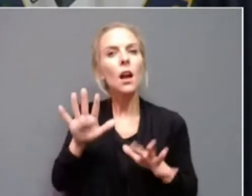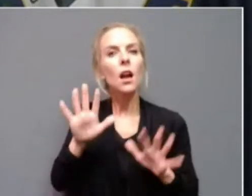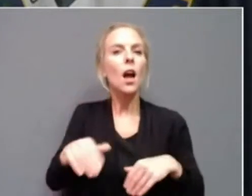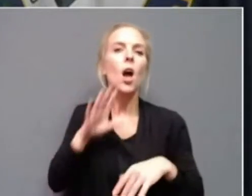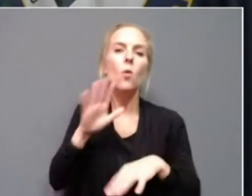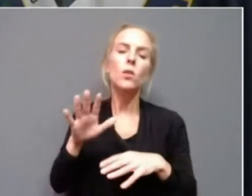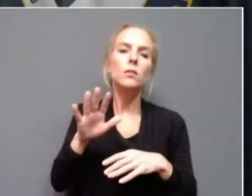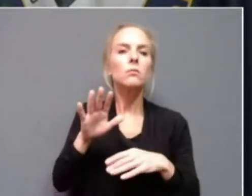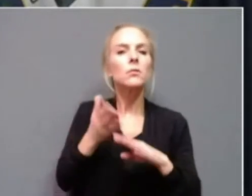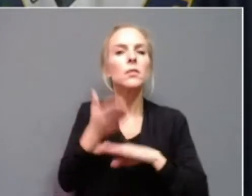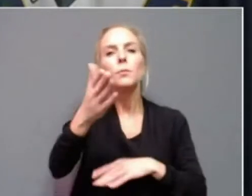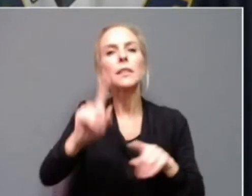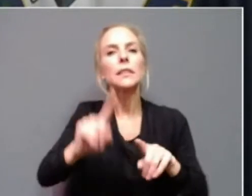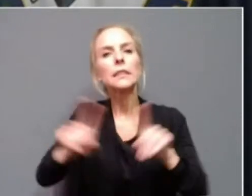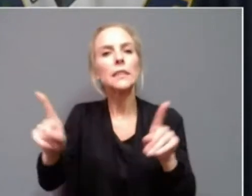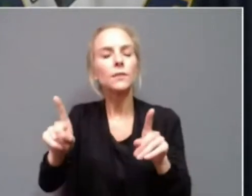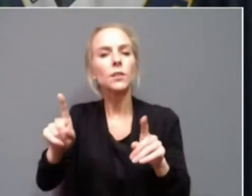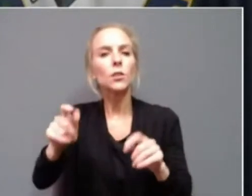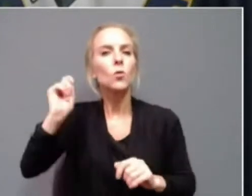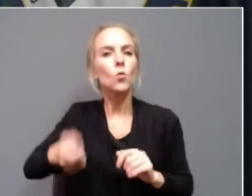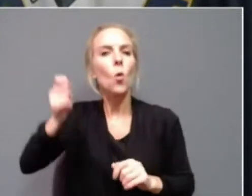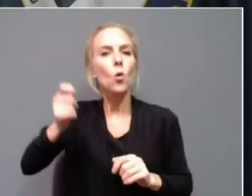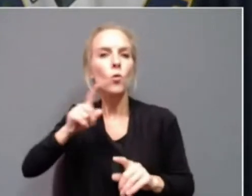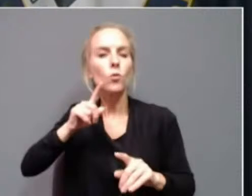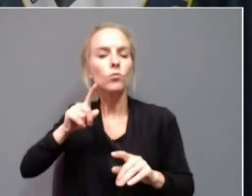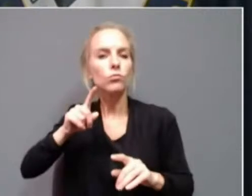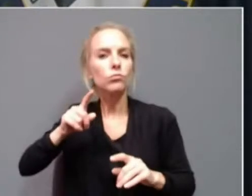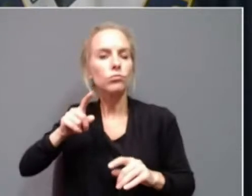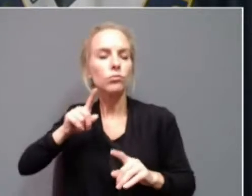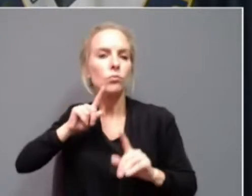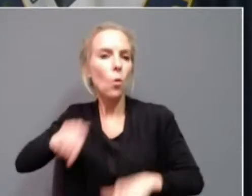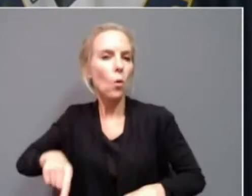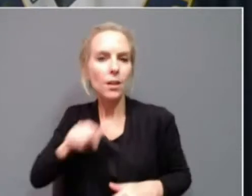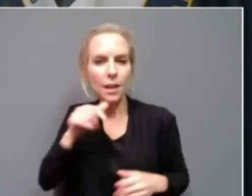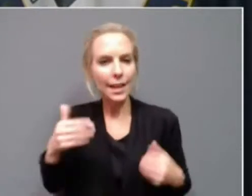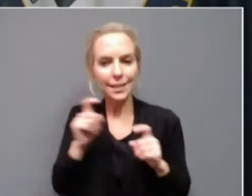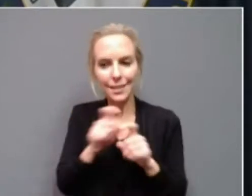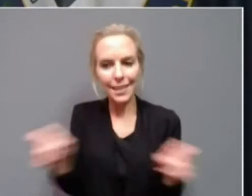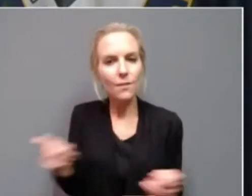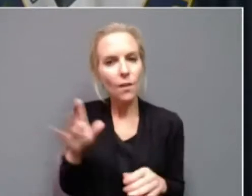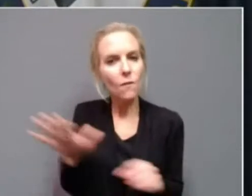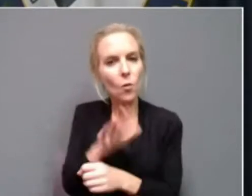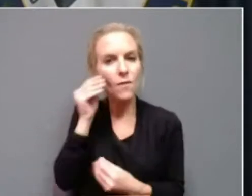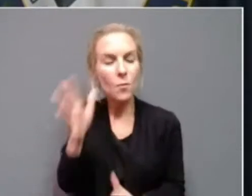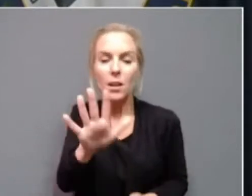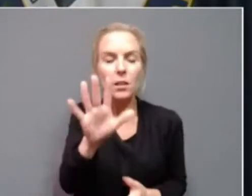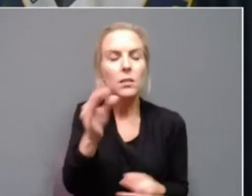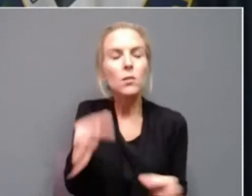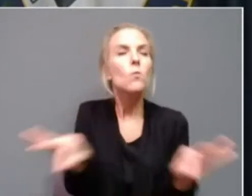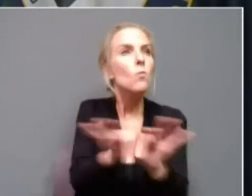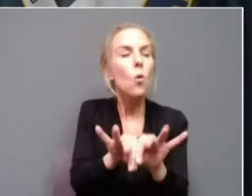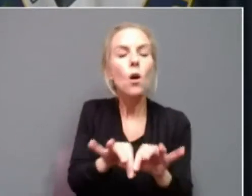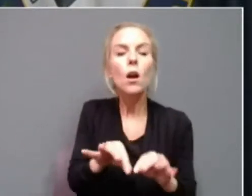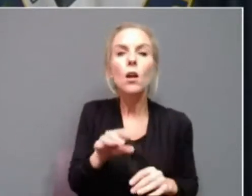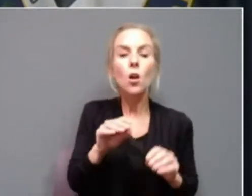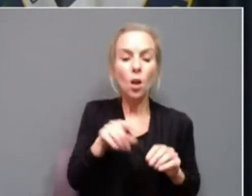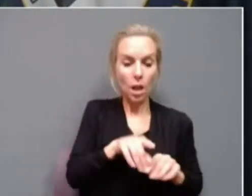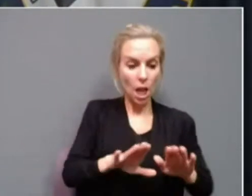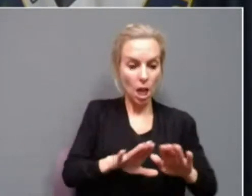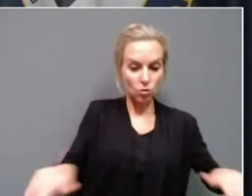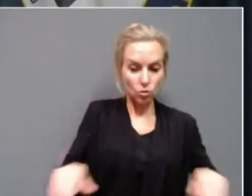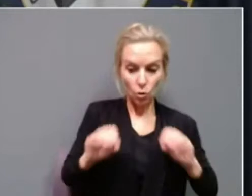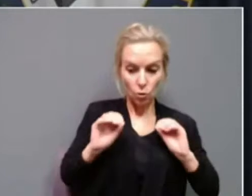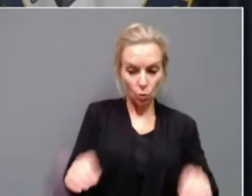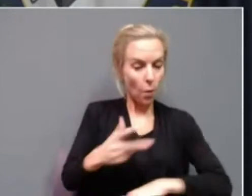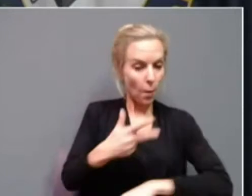give everybody the full information. But again, fully unvaccinated kids in, sadly, a county where we need to get more